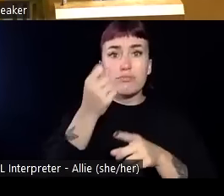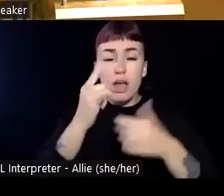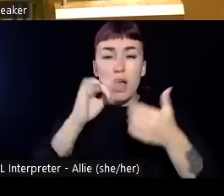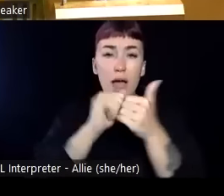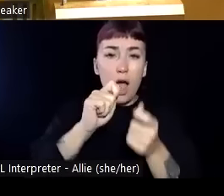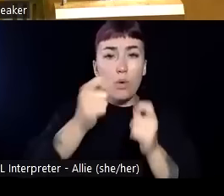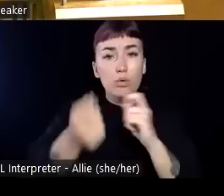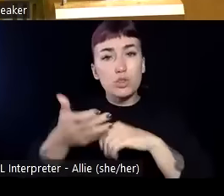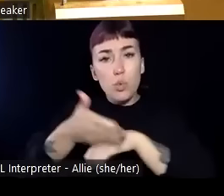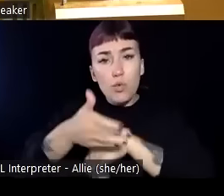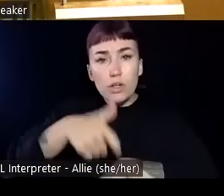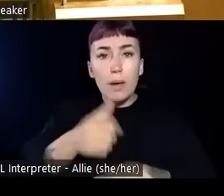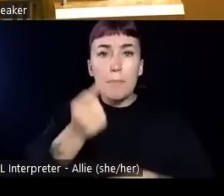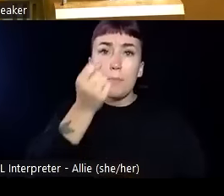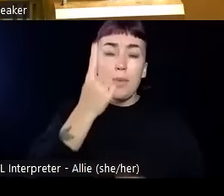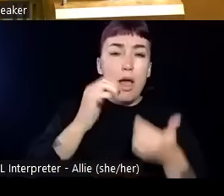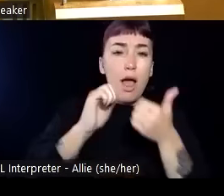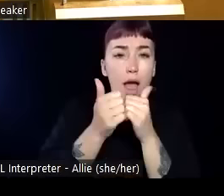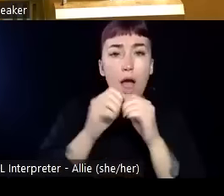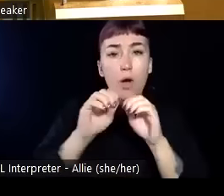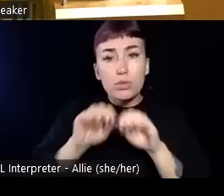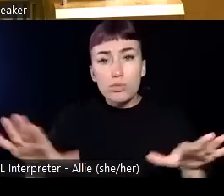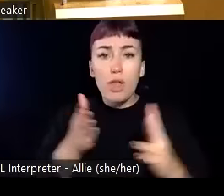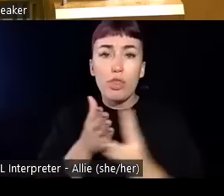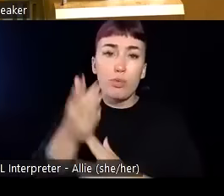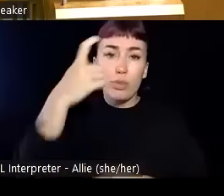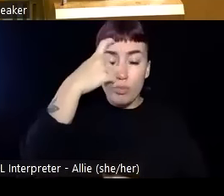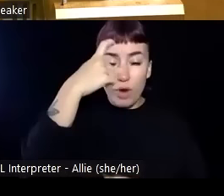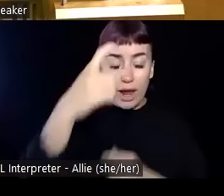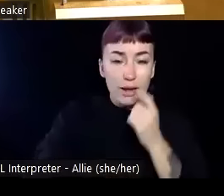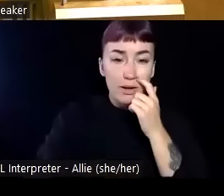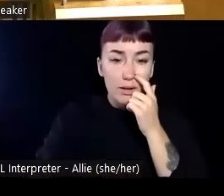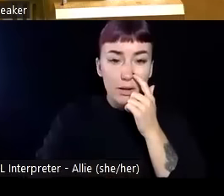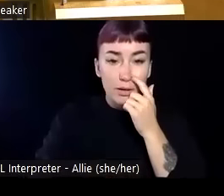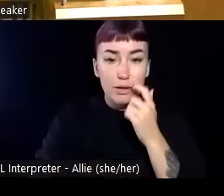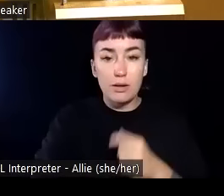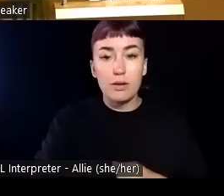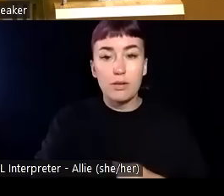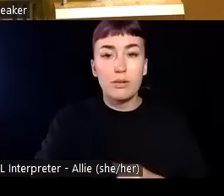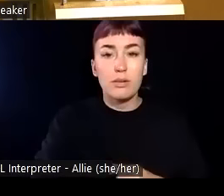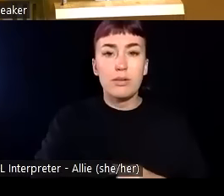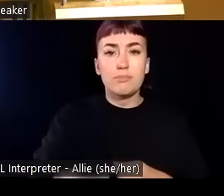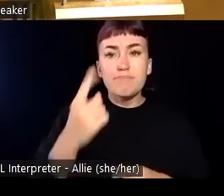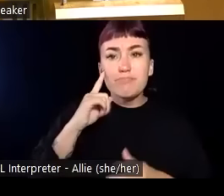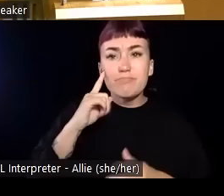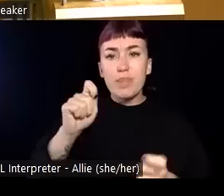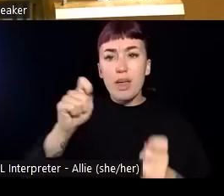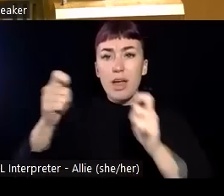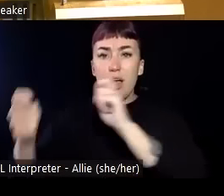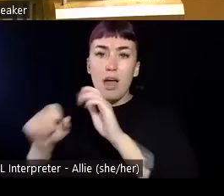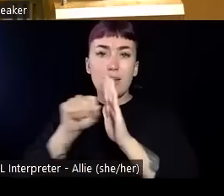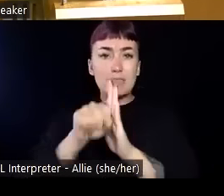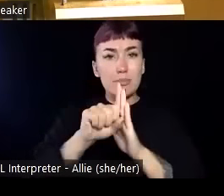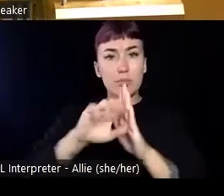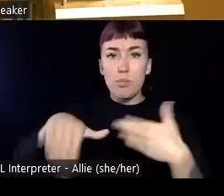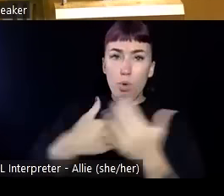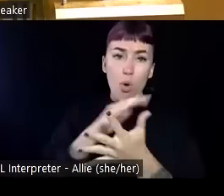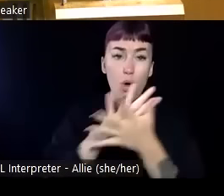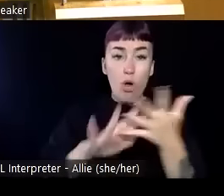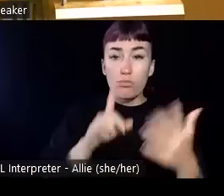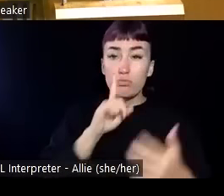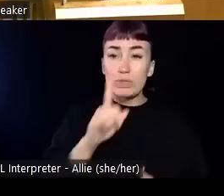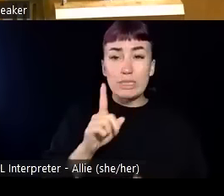over time and understanding how it spreads through the brain and understanding the evolution of symptoms and all of that. And we've really